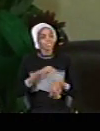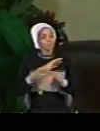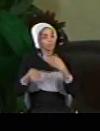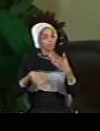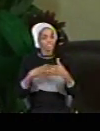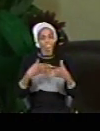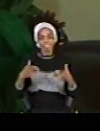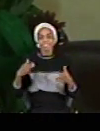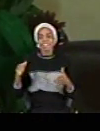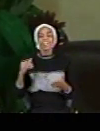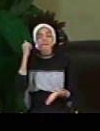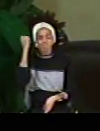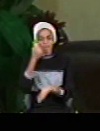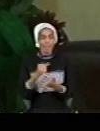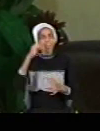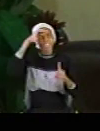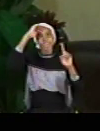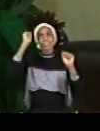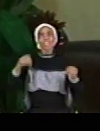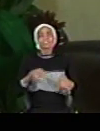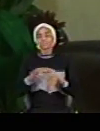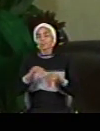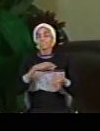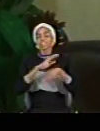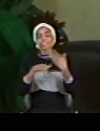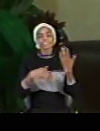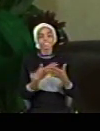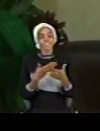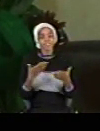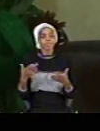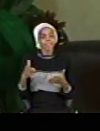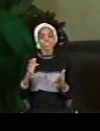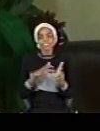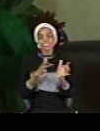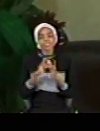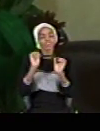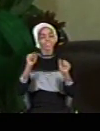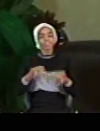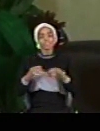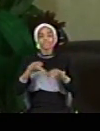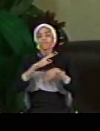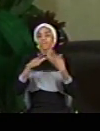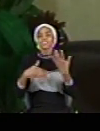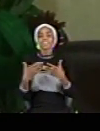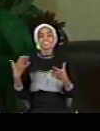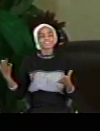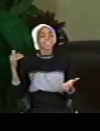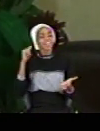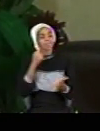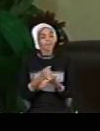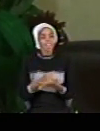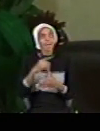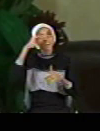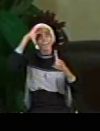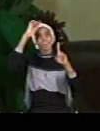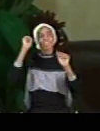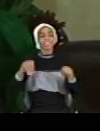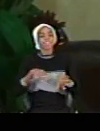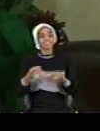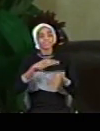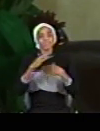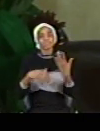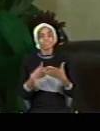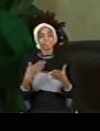our things. Amen. He can do our things. Amen. My God can do our things.